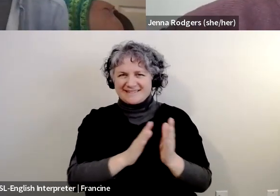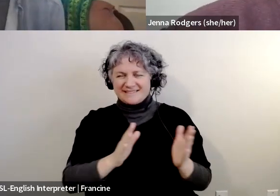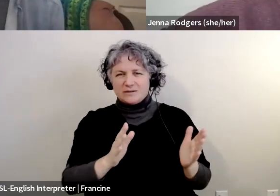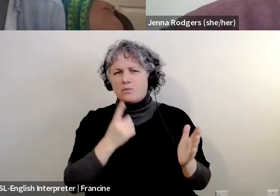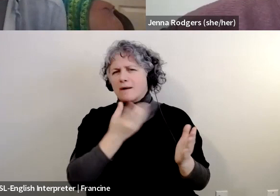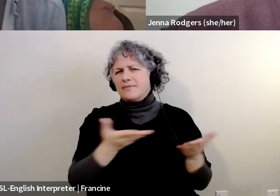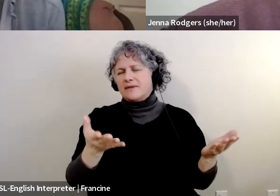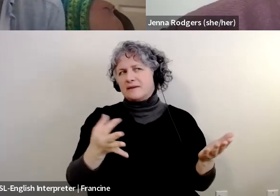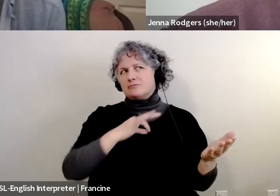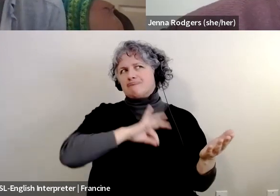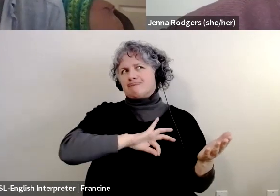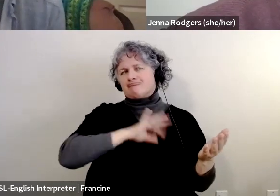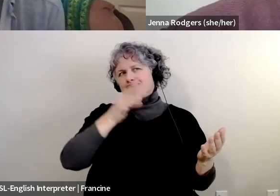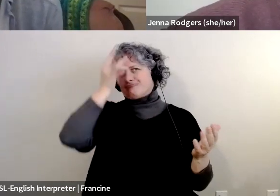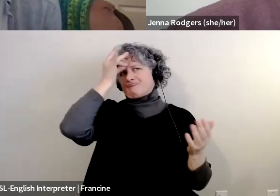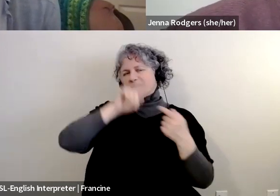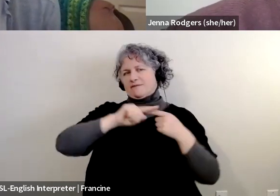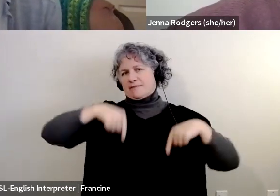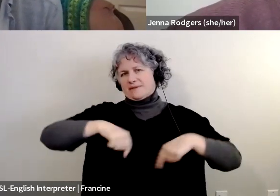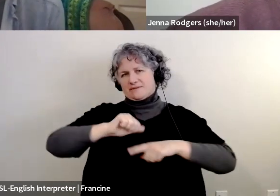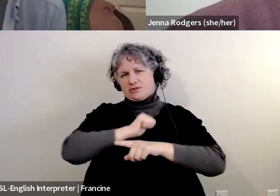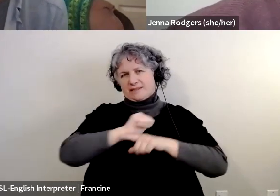take forward from this training?